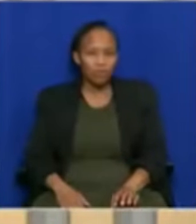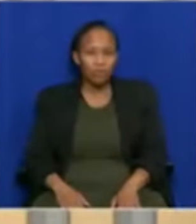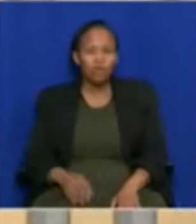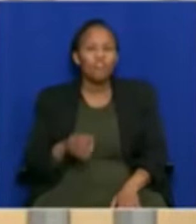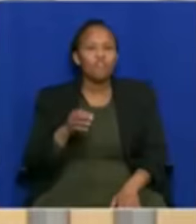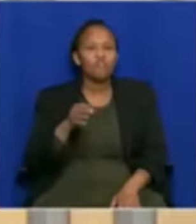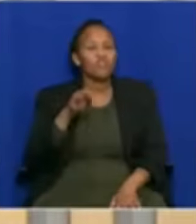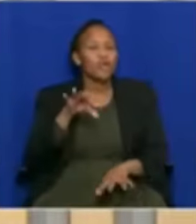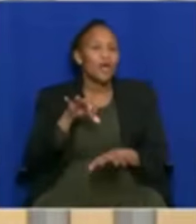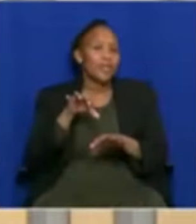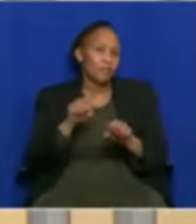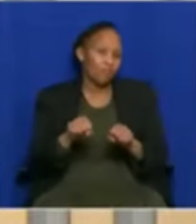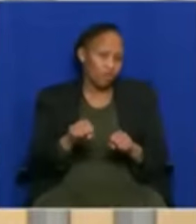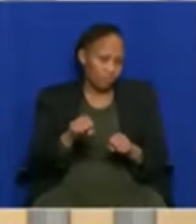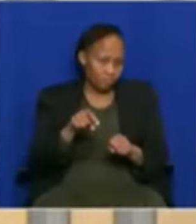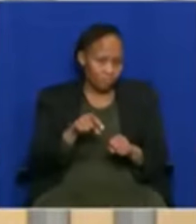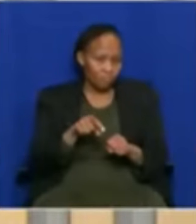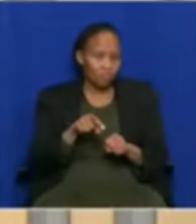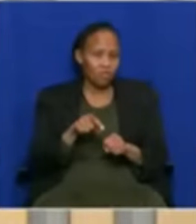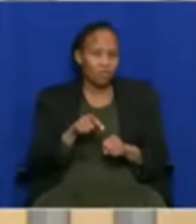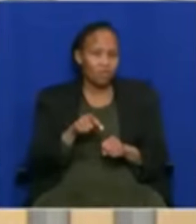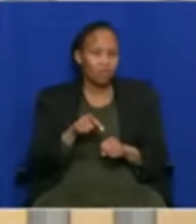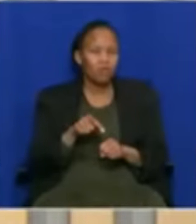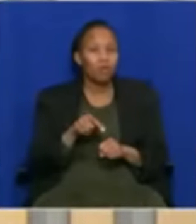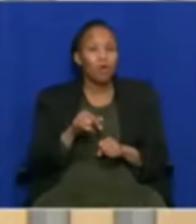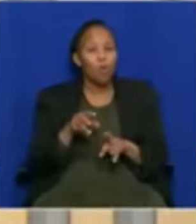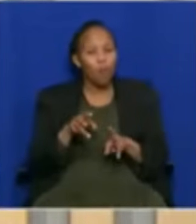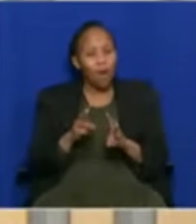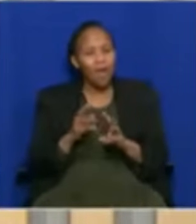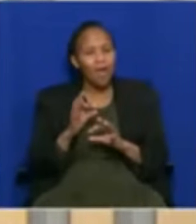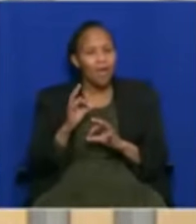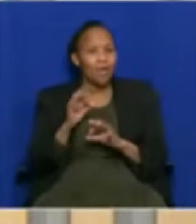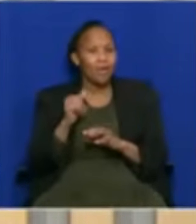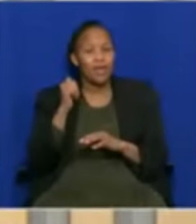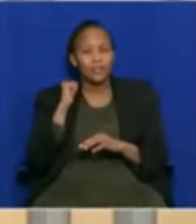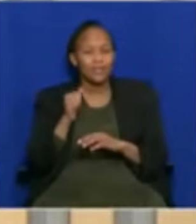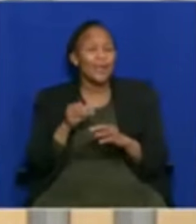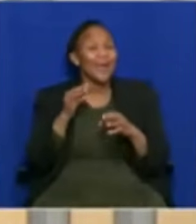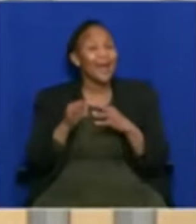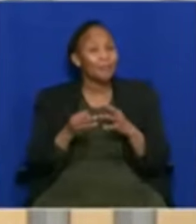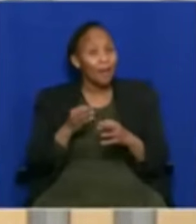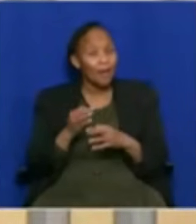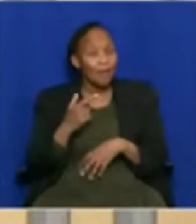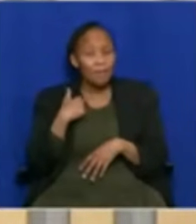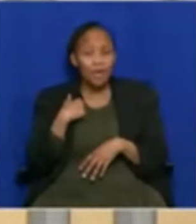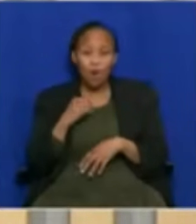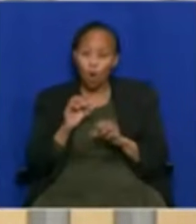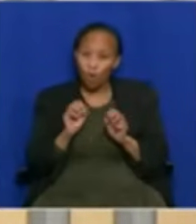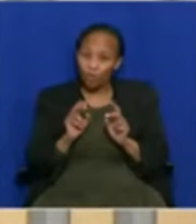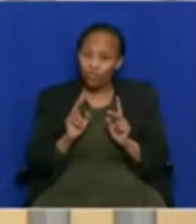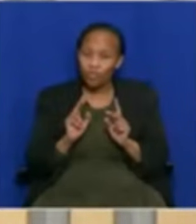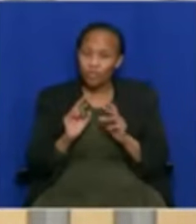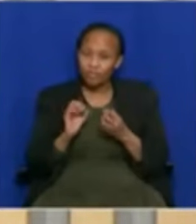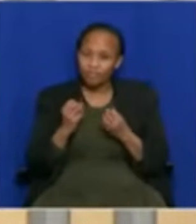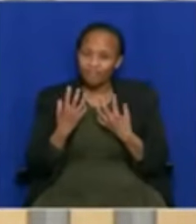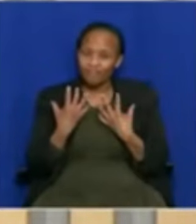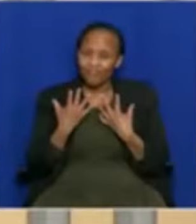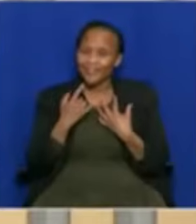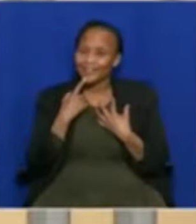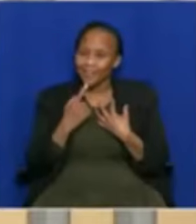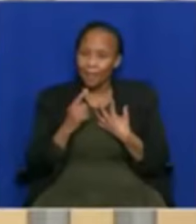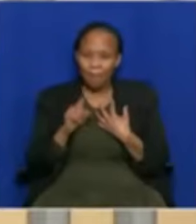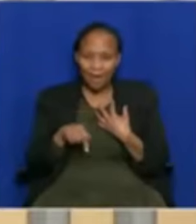the way it was put over yesterday, and when I'm given the opportunity to explain and quantify it, you'll understand,